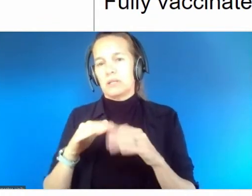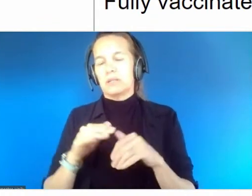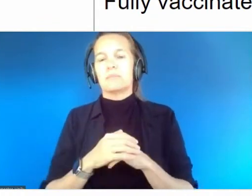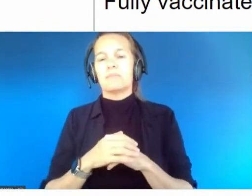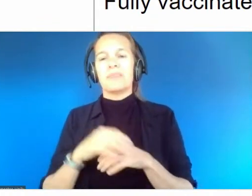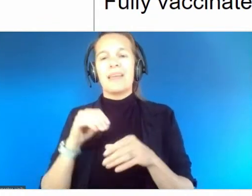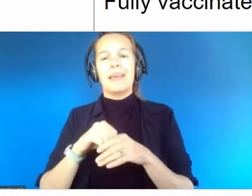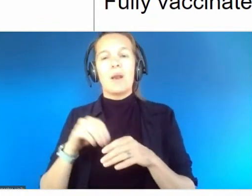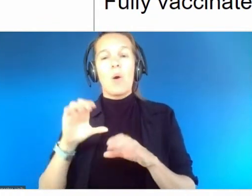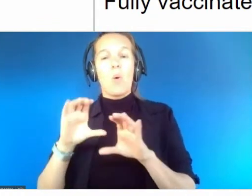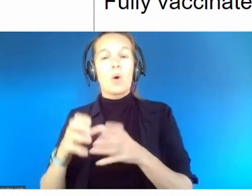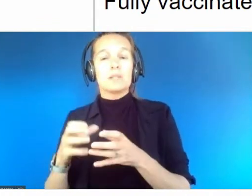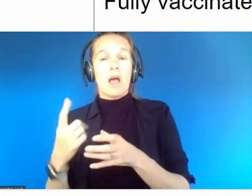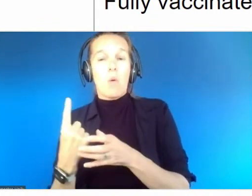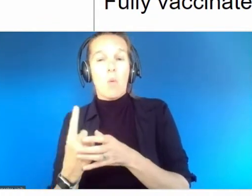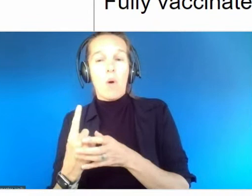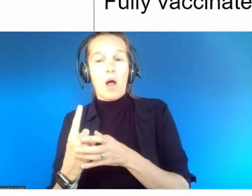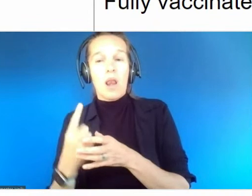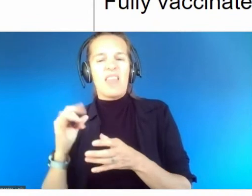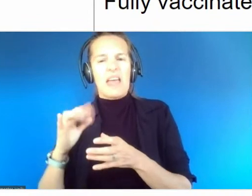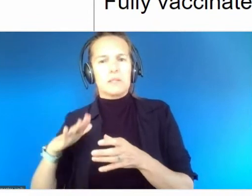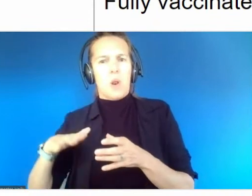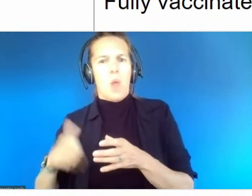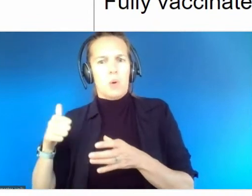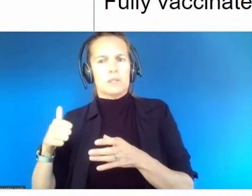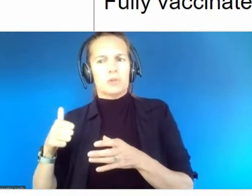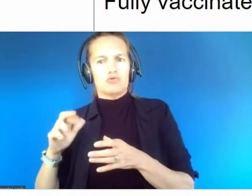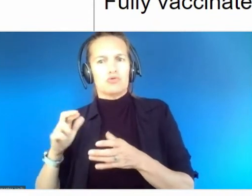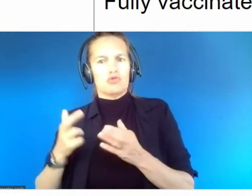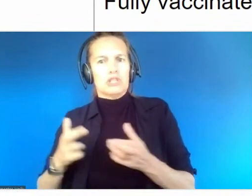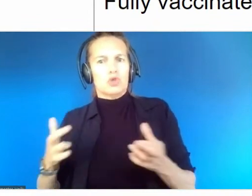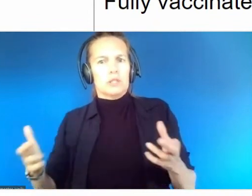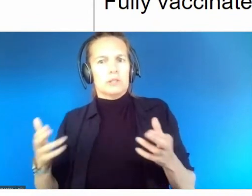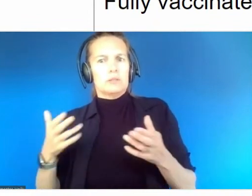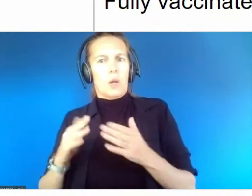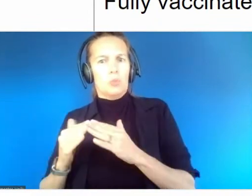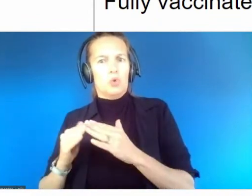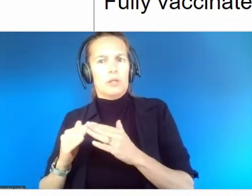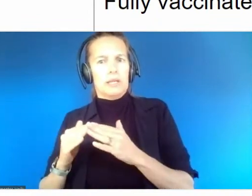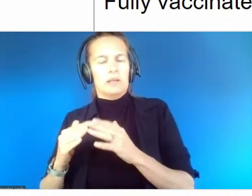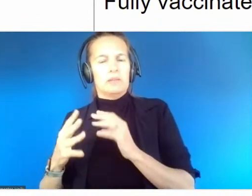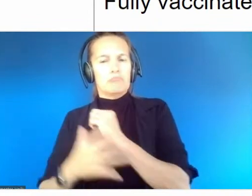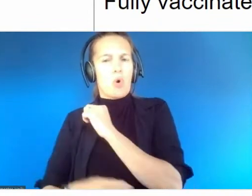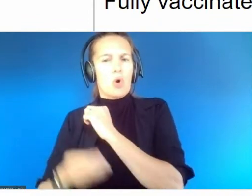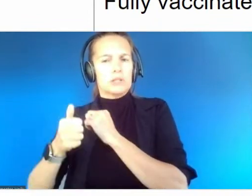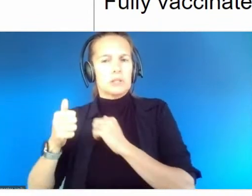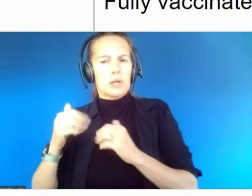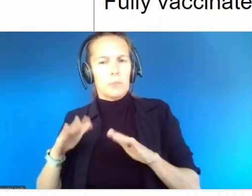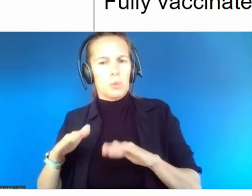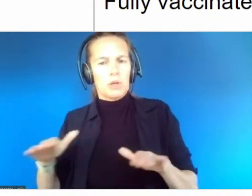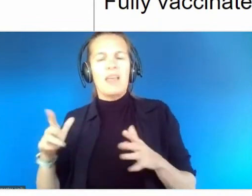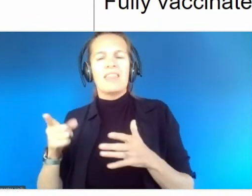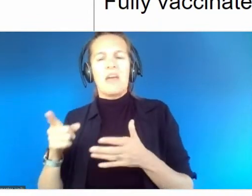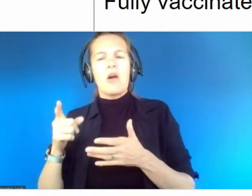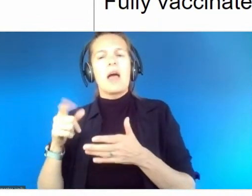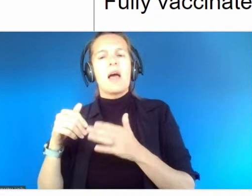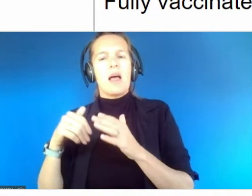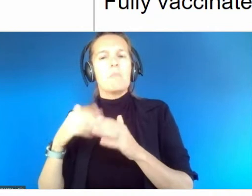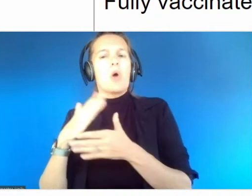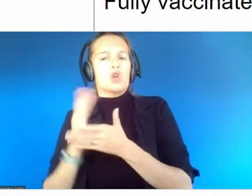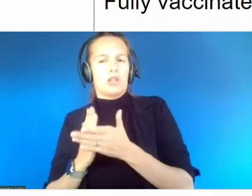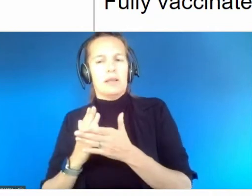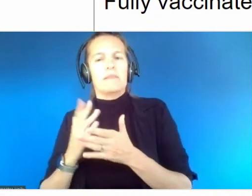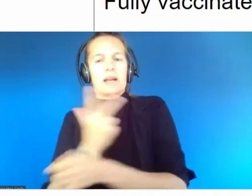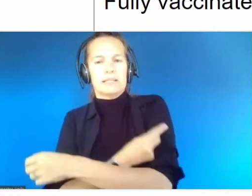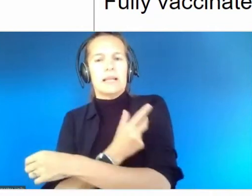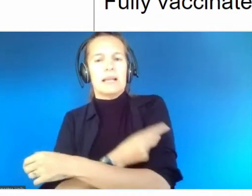1, the lowest resource community, have been at least partially vaccinated, and that's compared to 76%